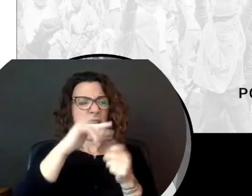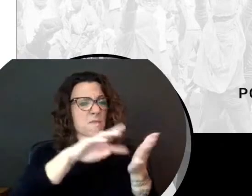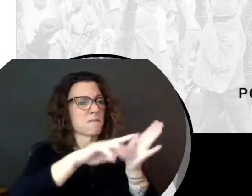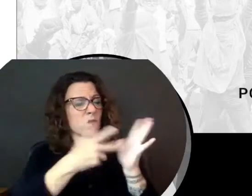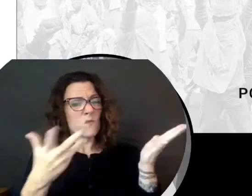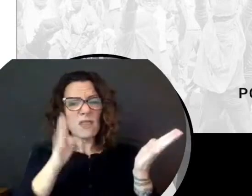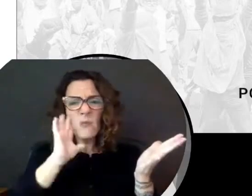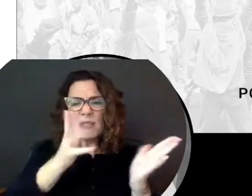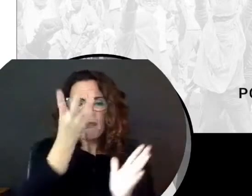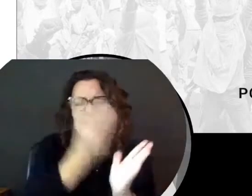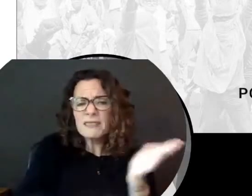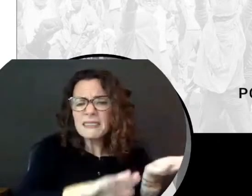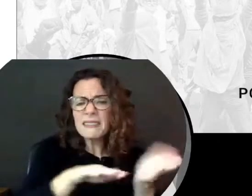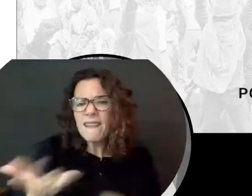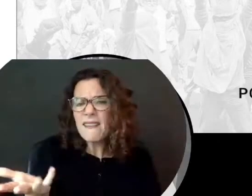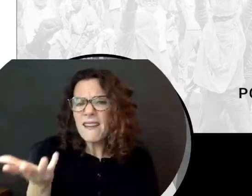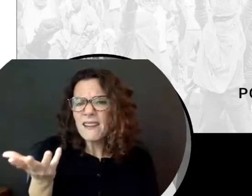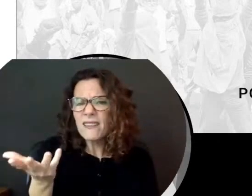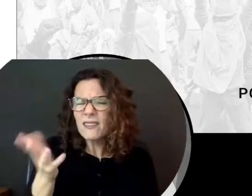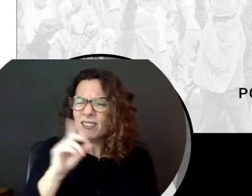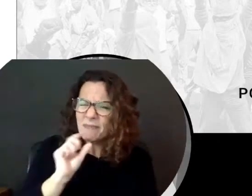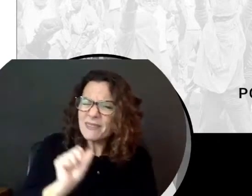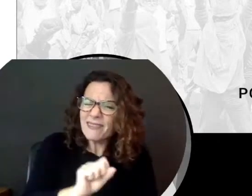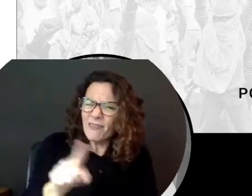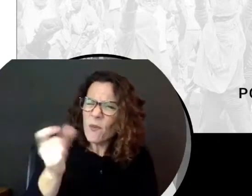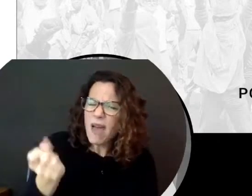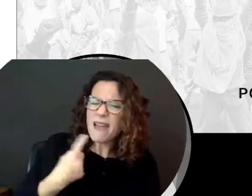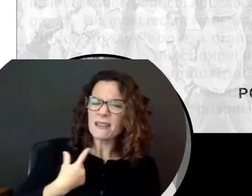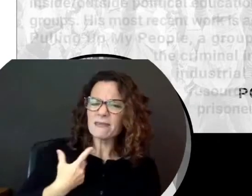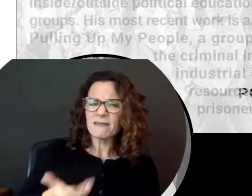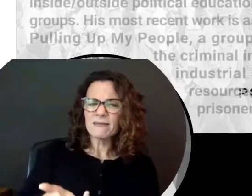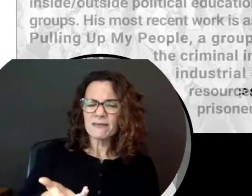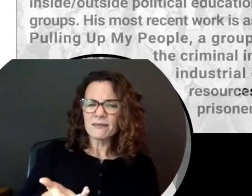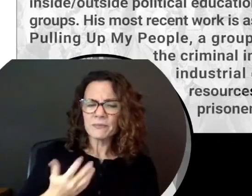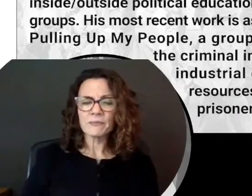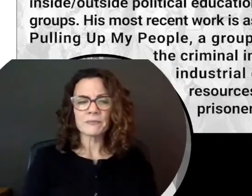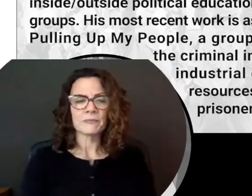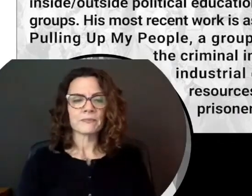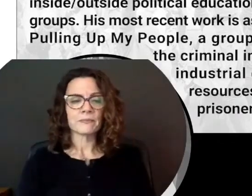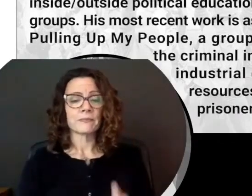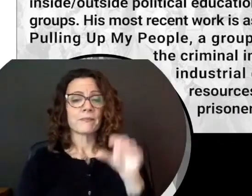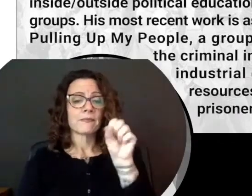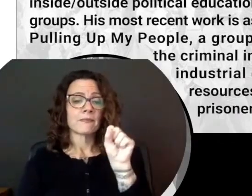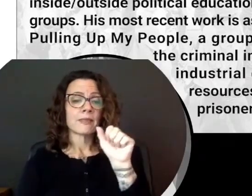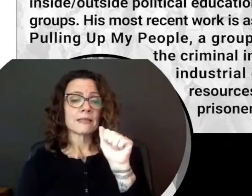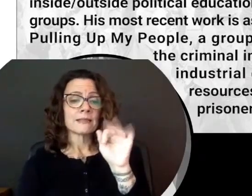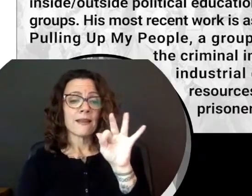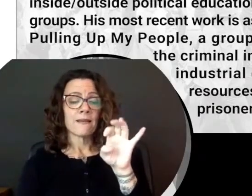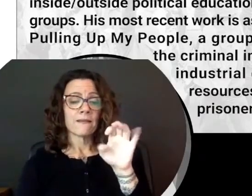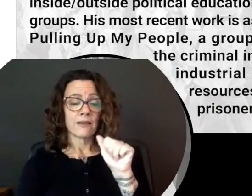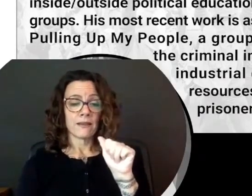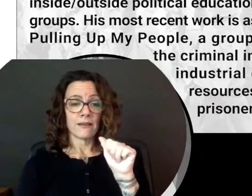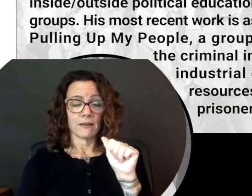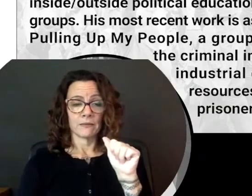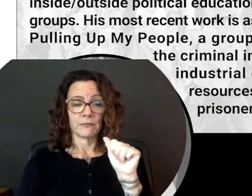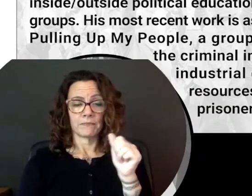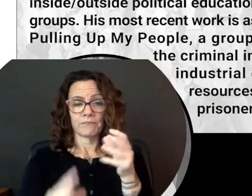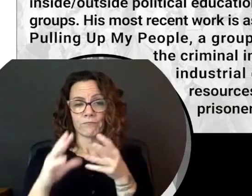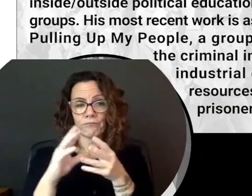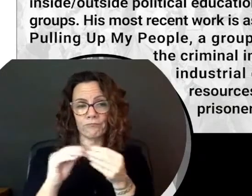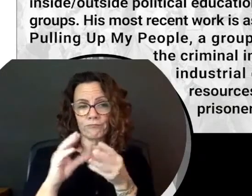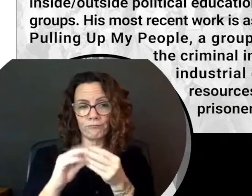There are certain things that bring death to the forefront of my mind. Being in prison is one of